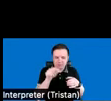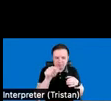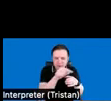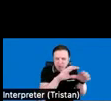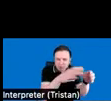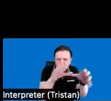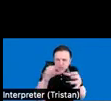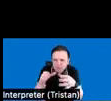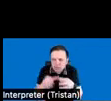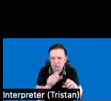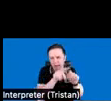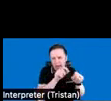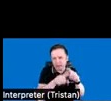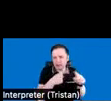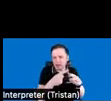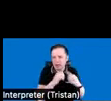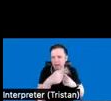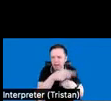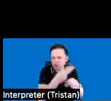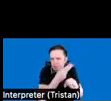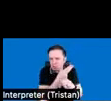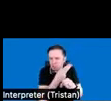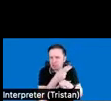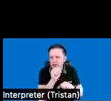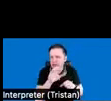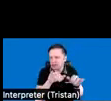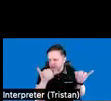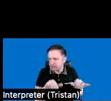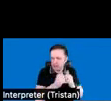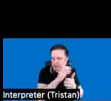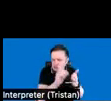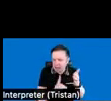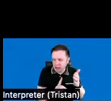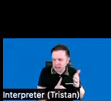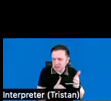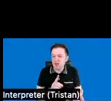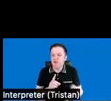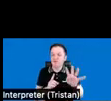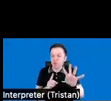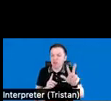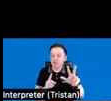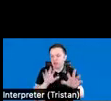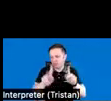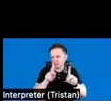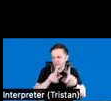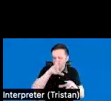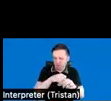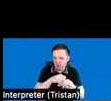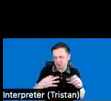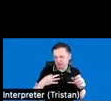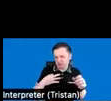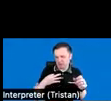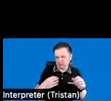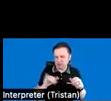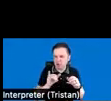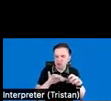questions about use and design of AAC systems. So we had in total 43 participants. Most took part in mixed focus groups as